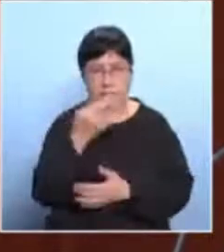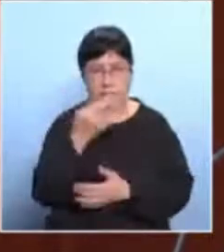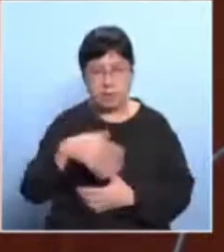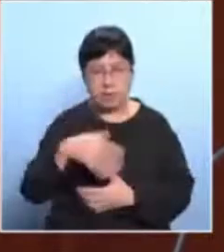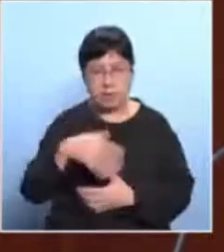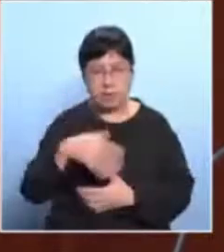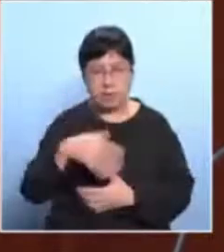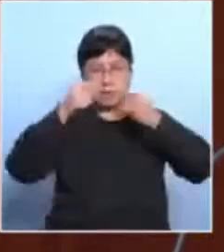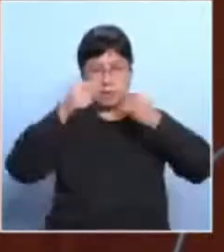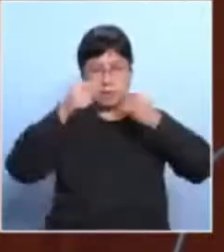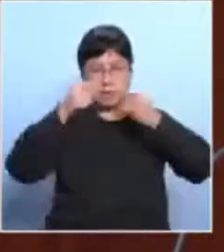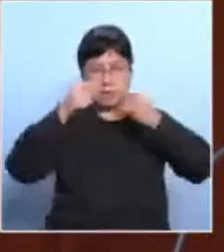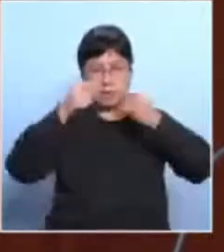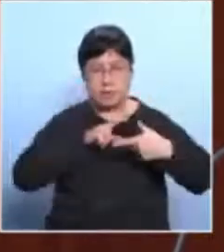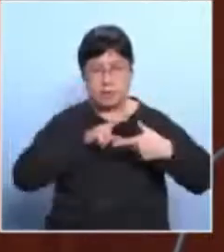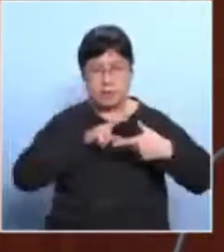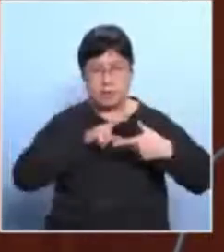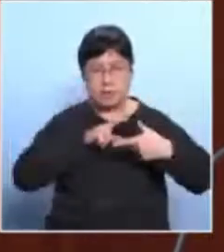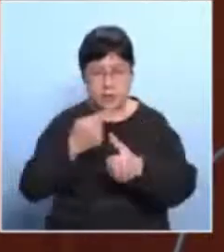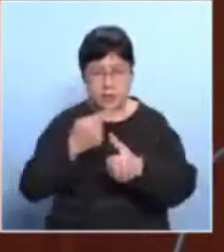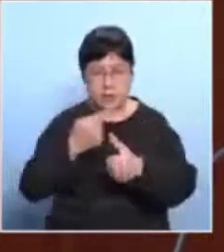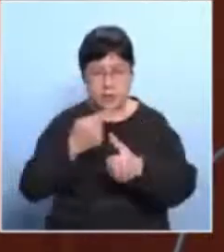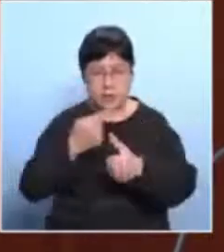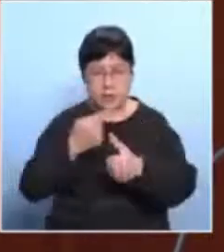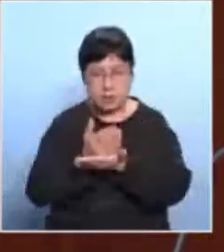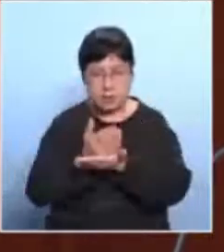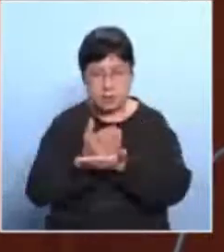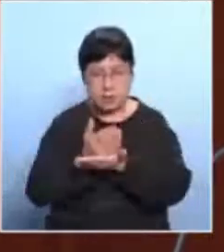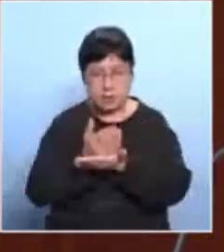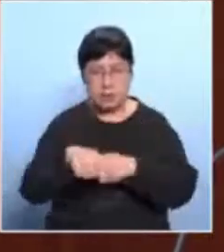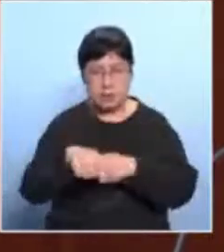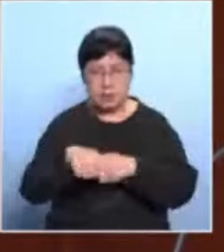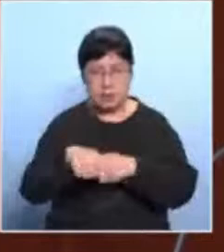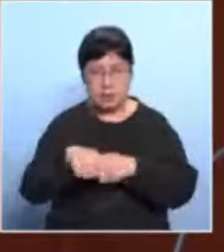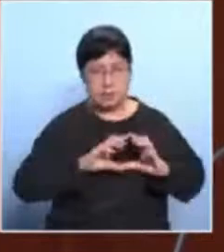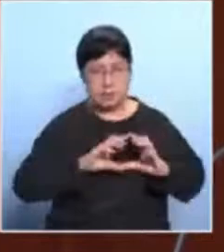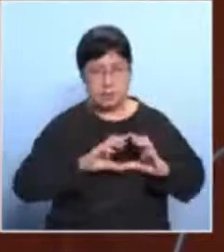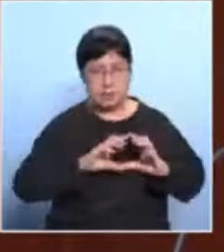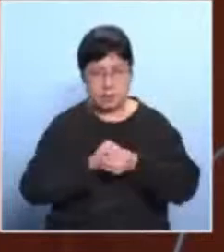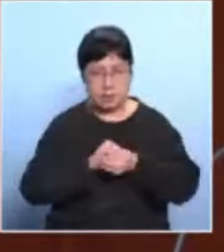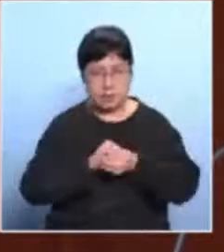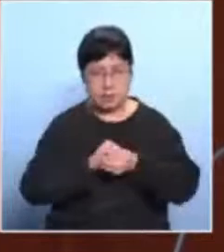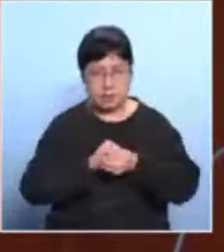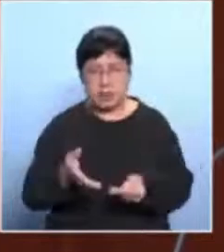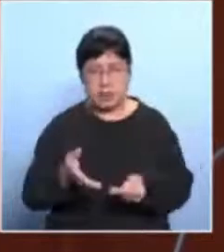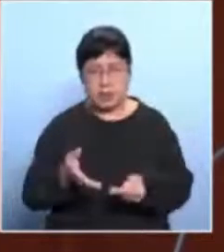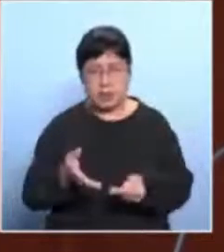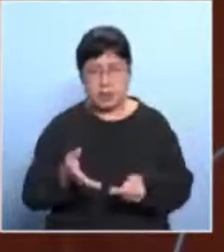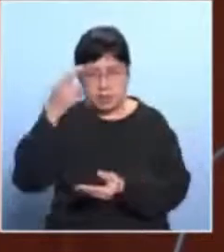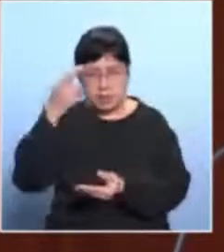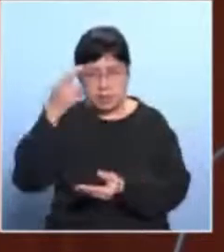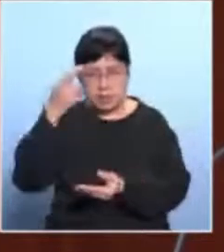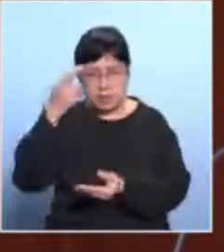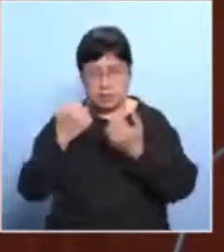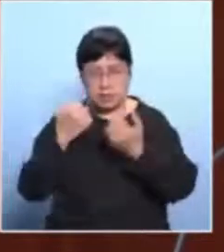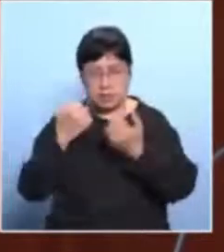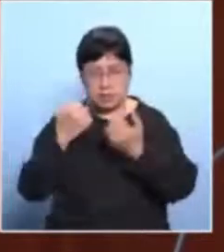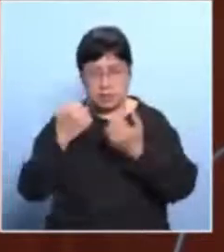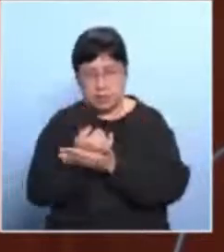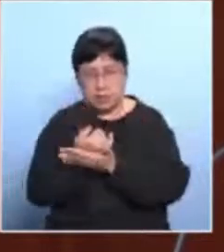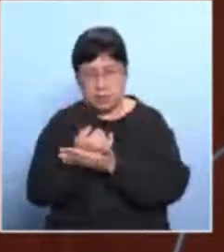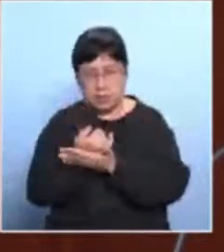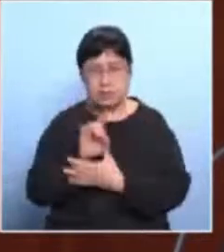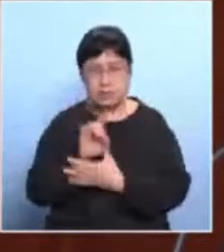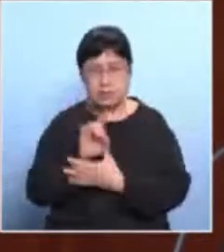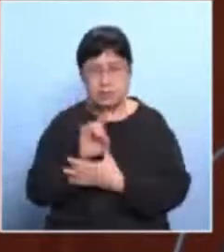centers next year, in collaboration with community organizations, to provide mental health assessments for those in need and to provide early follow-up and